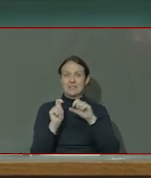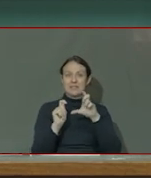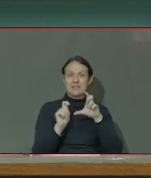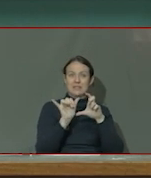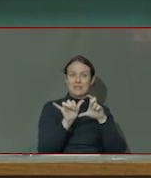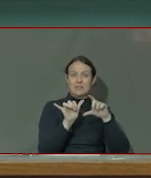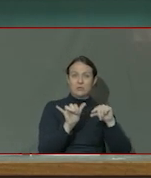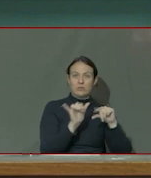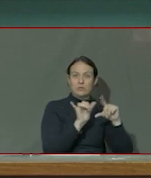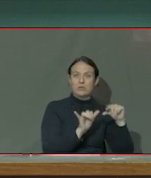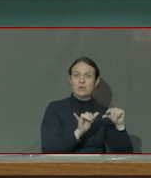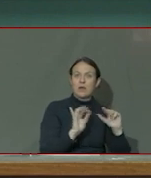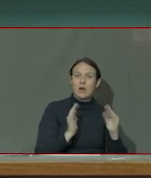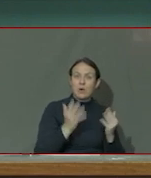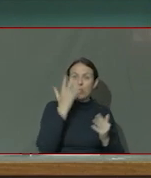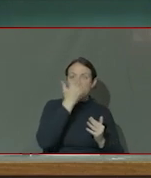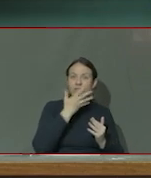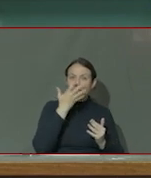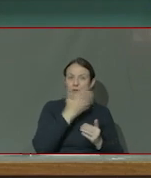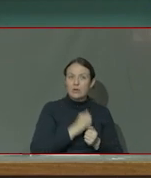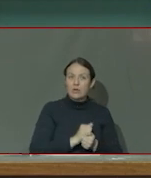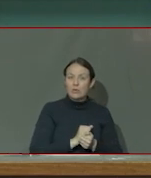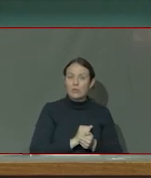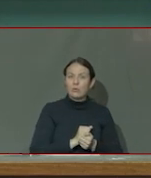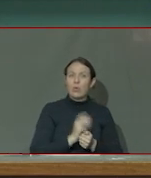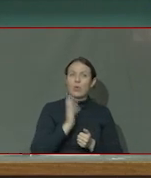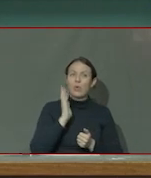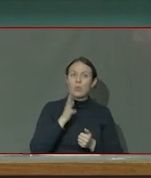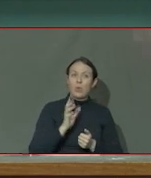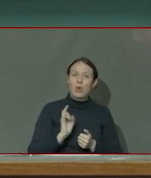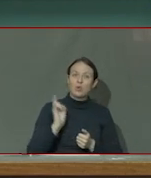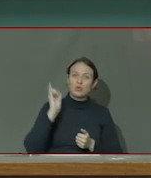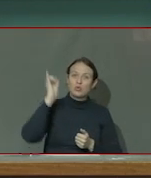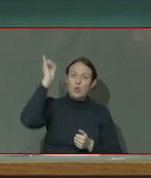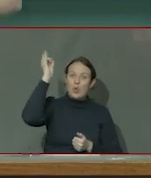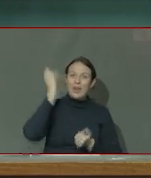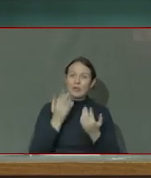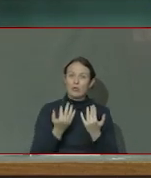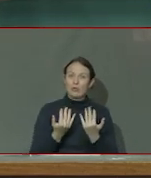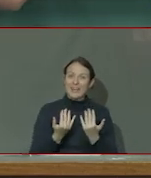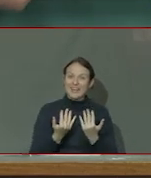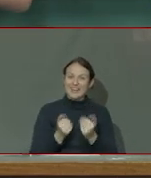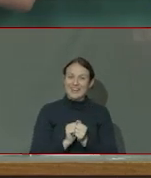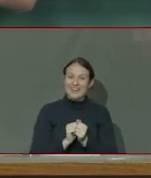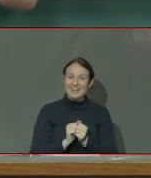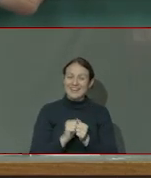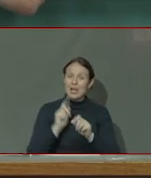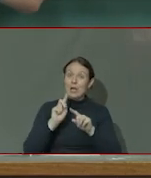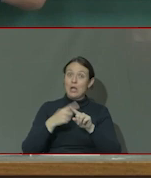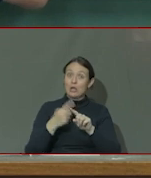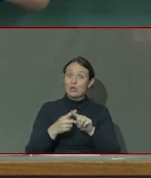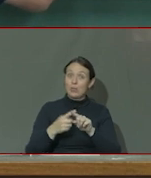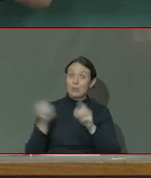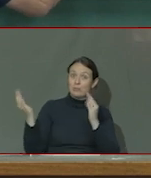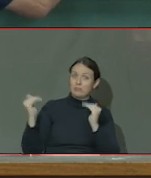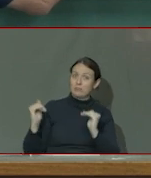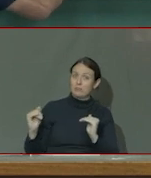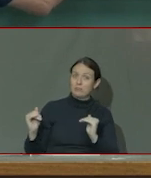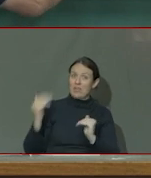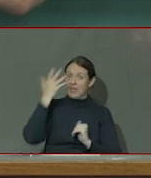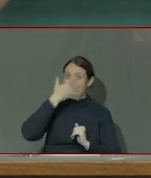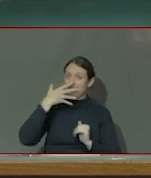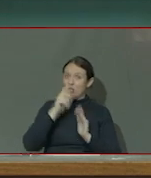it? And green. You see, you understand it so well. If I have a plant like this, what will be